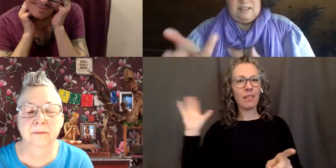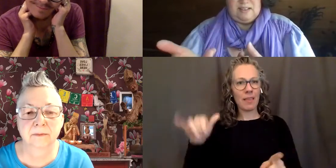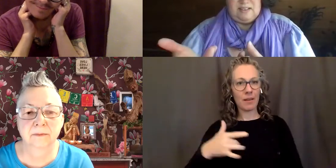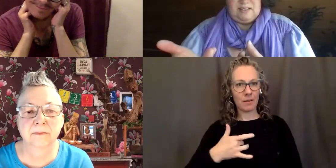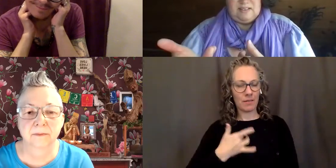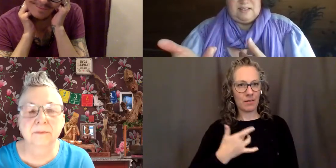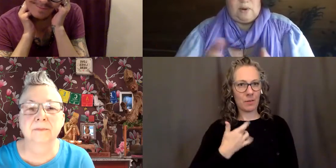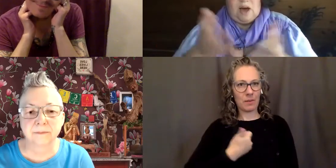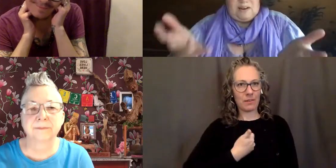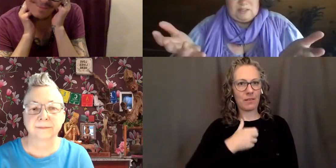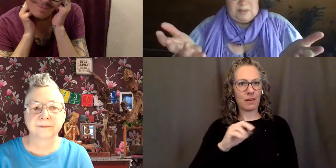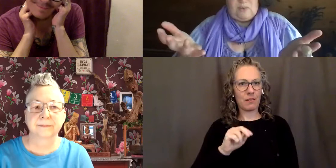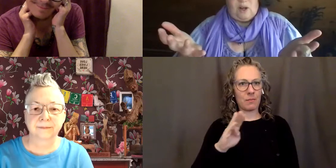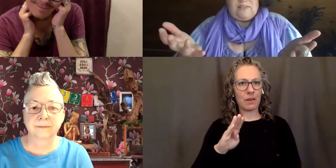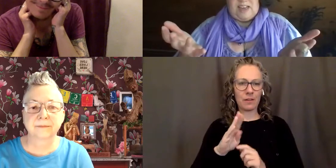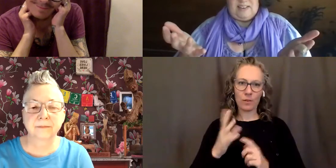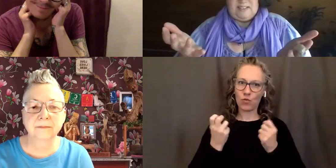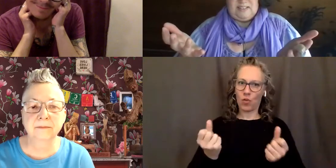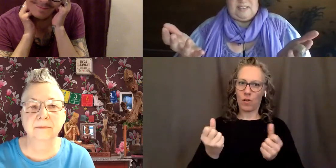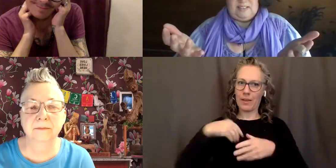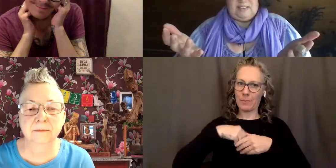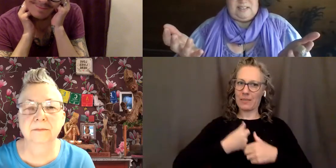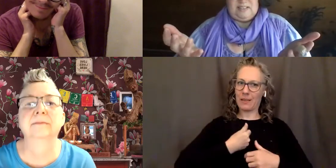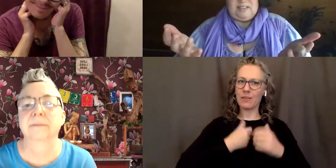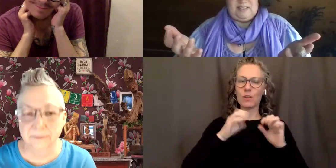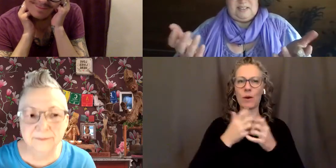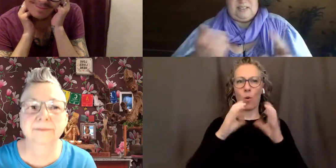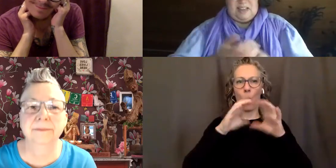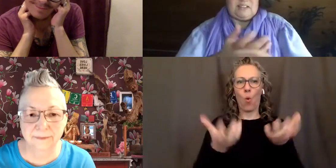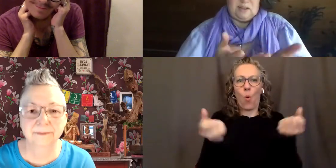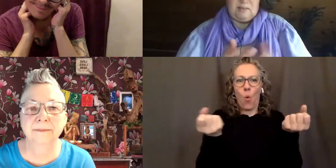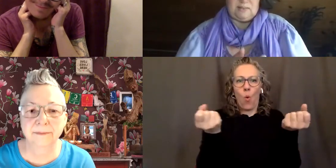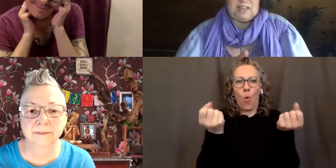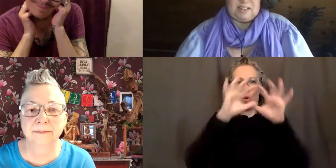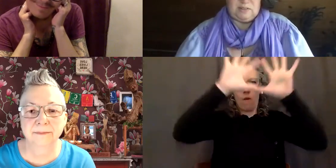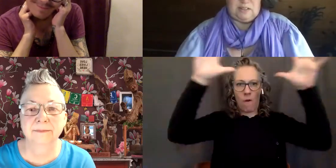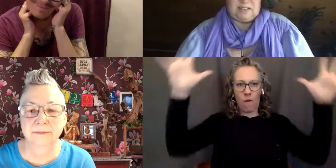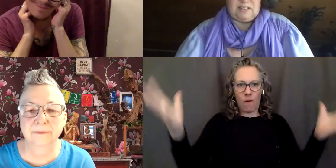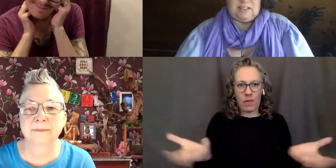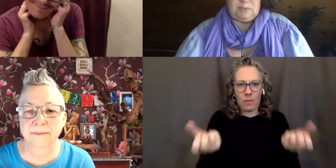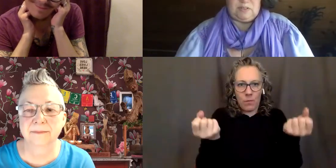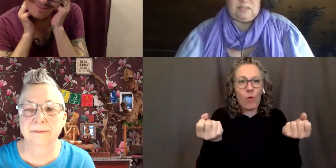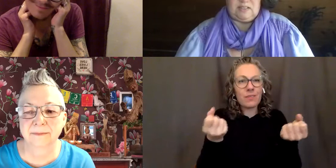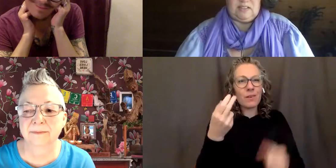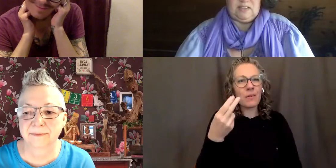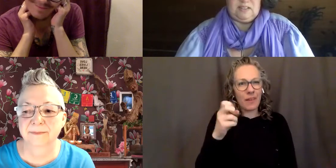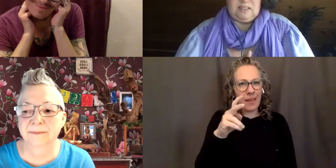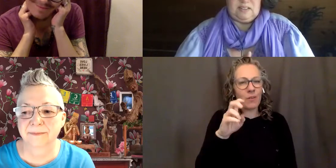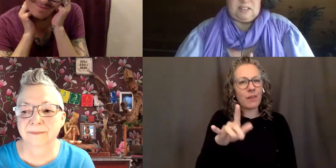then, so how to hold space for all of that. And that's what Henry was saying, I too, like each